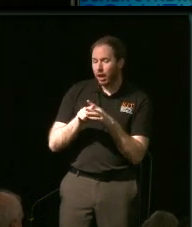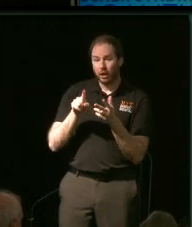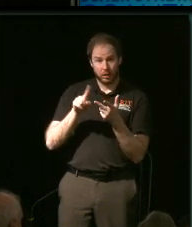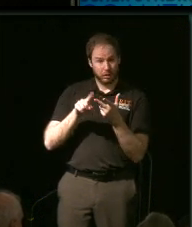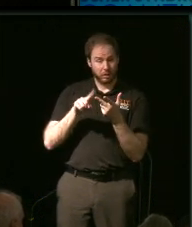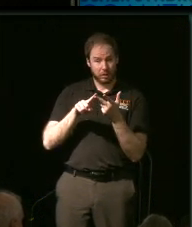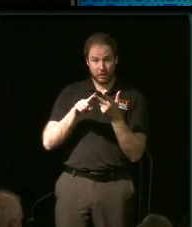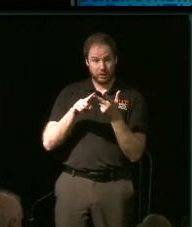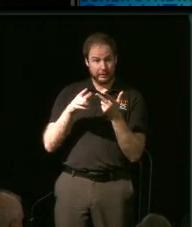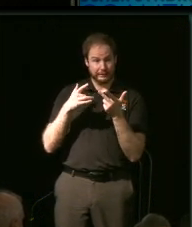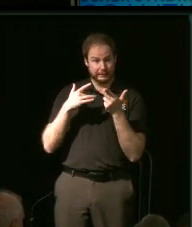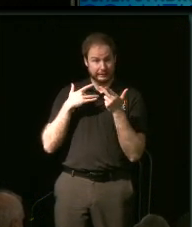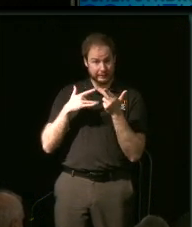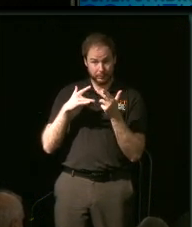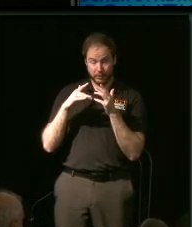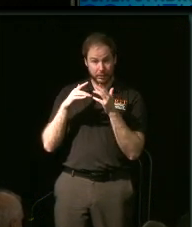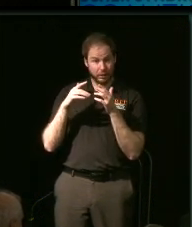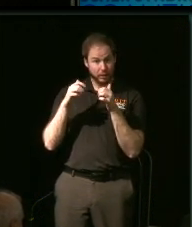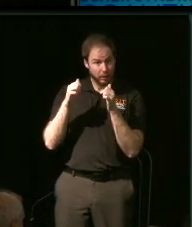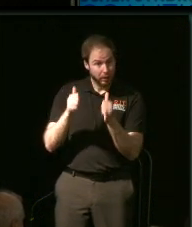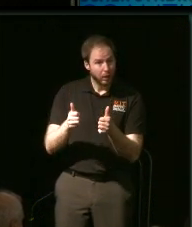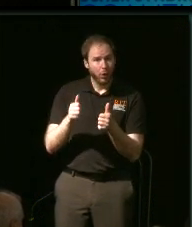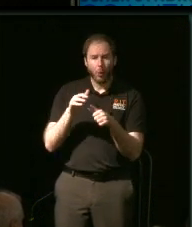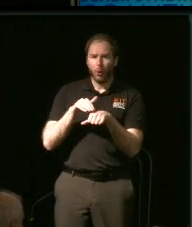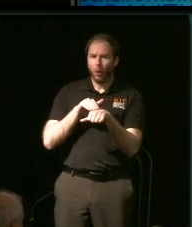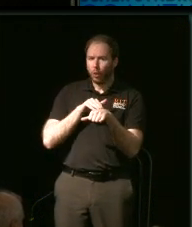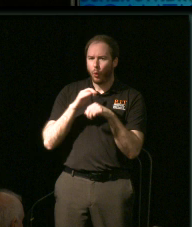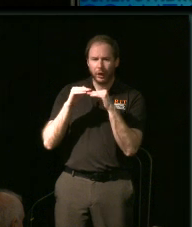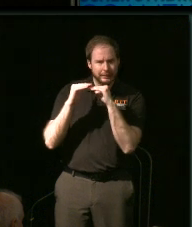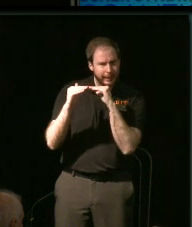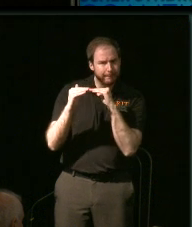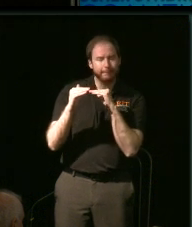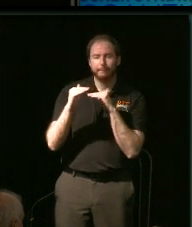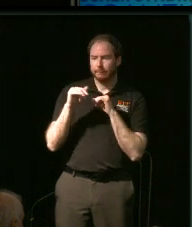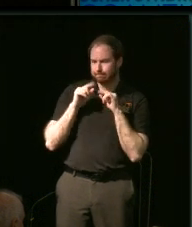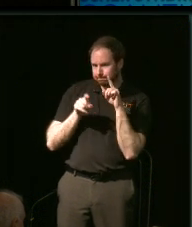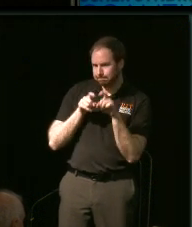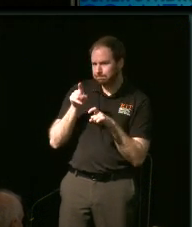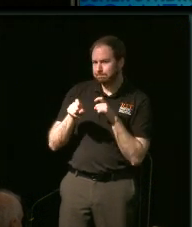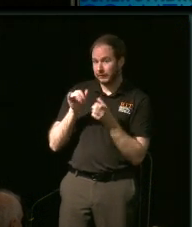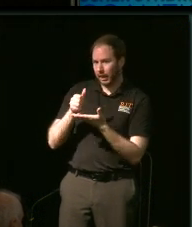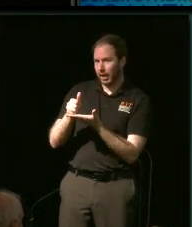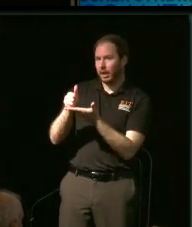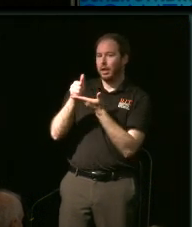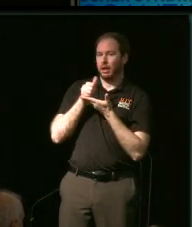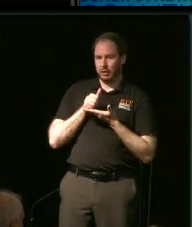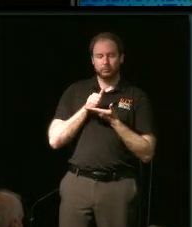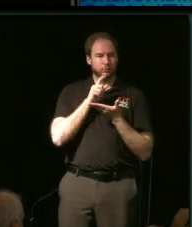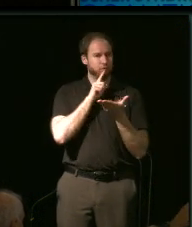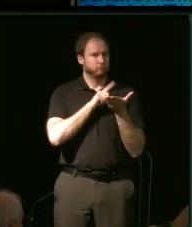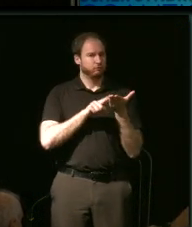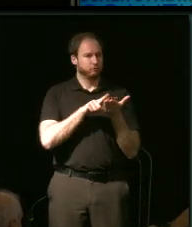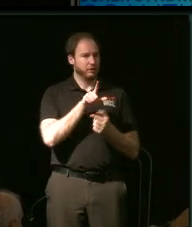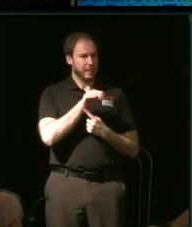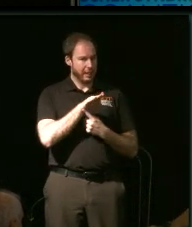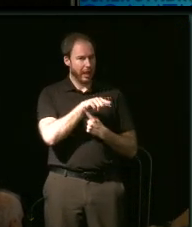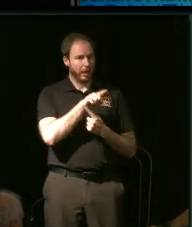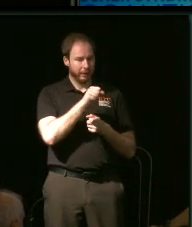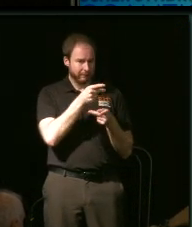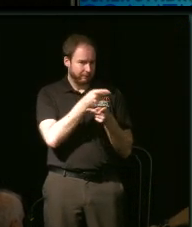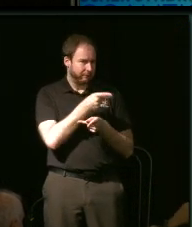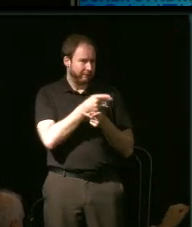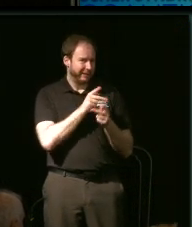quickly do they progress? And this information informs research laboratories to develop